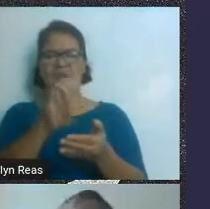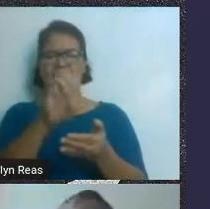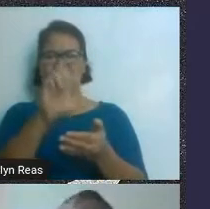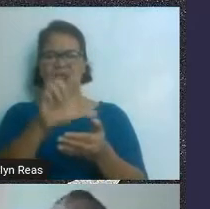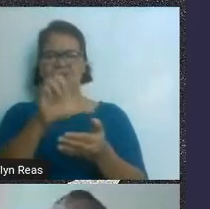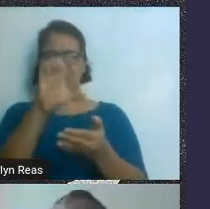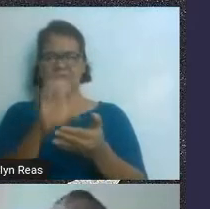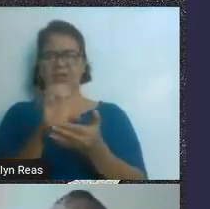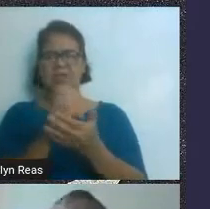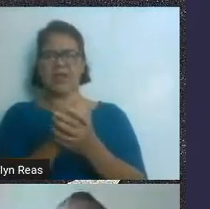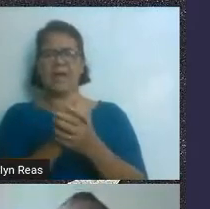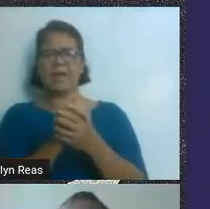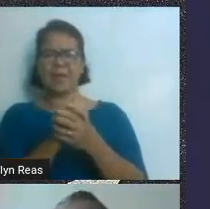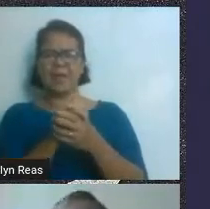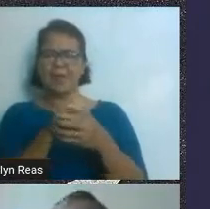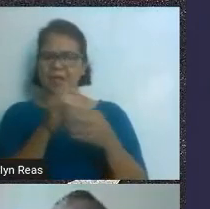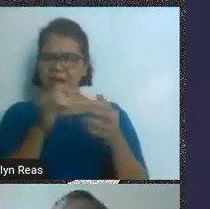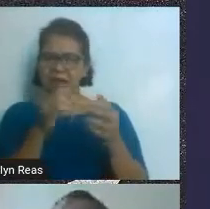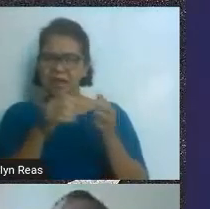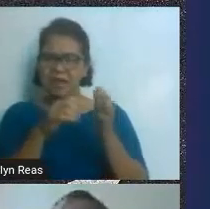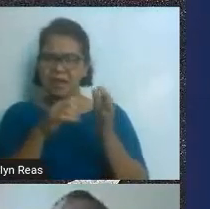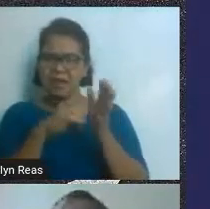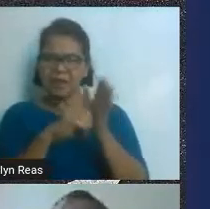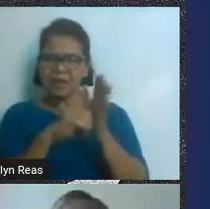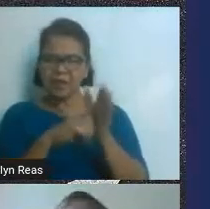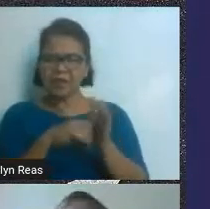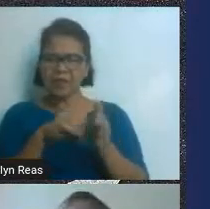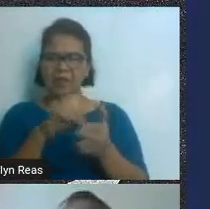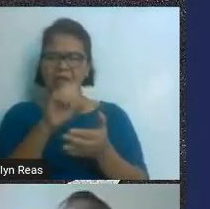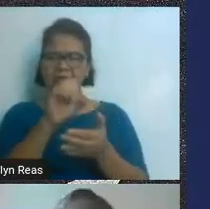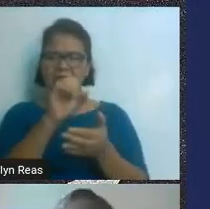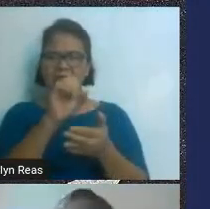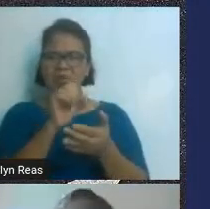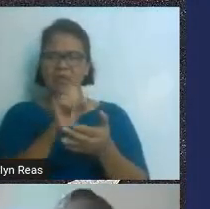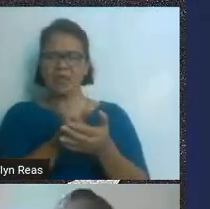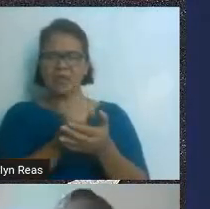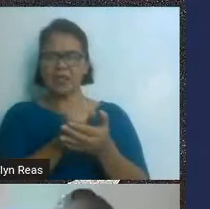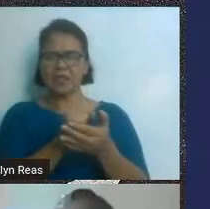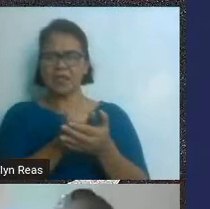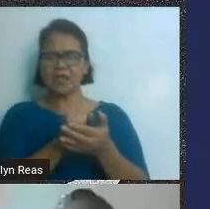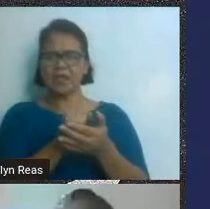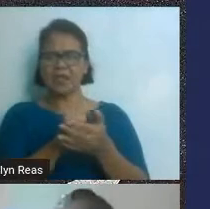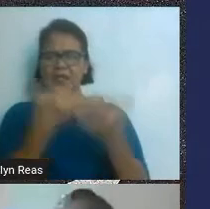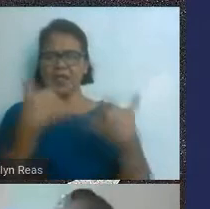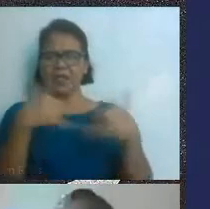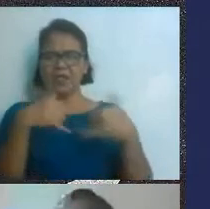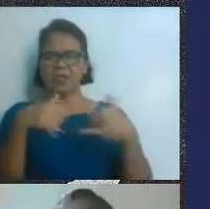the senior high school, walang inalis. But you will also know